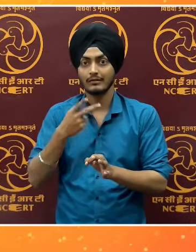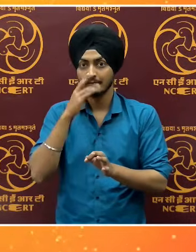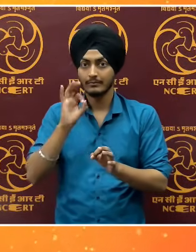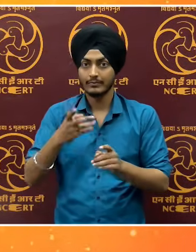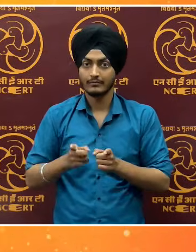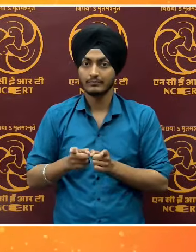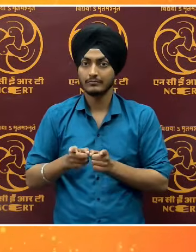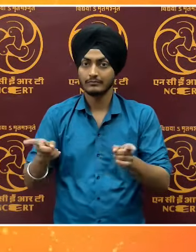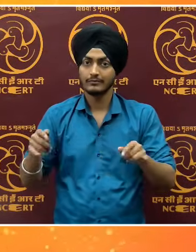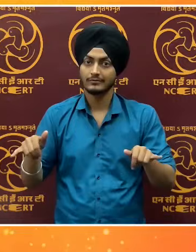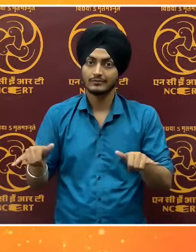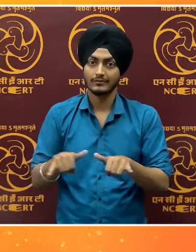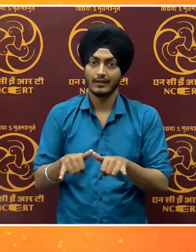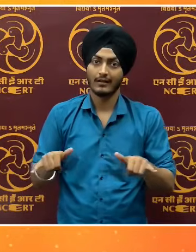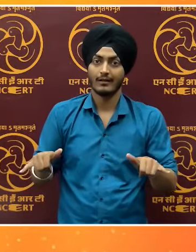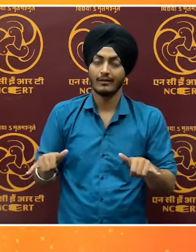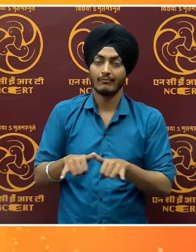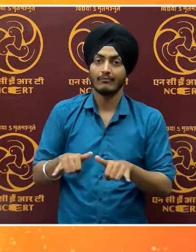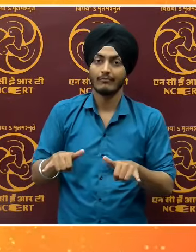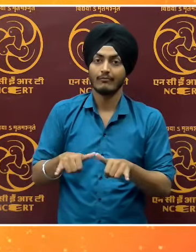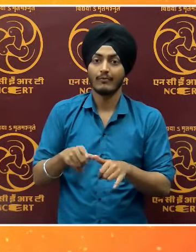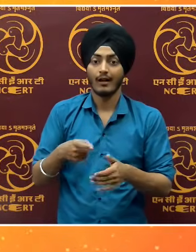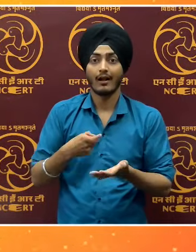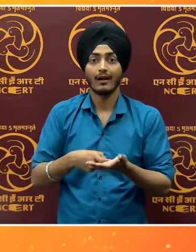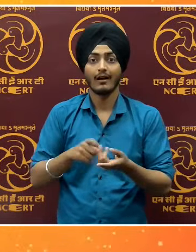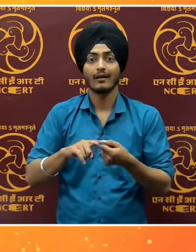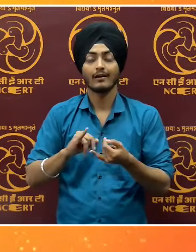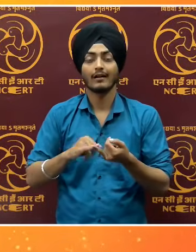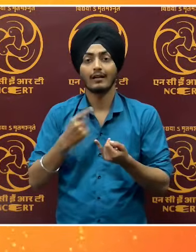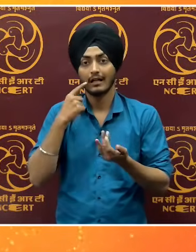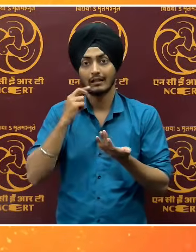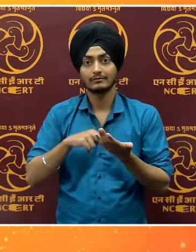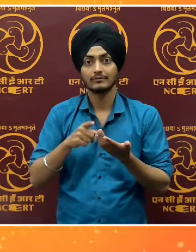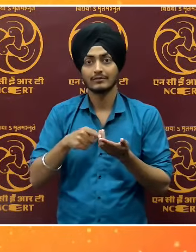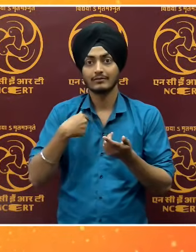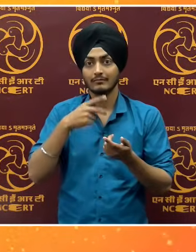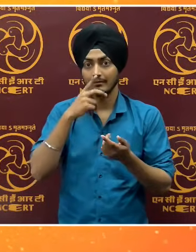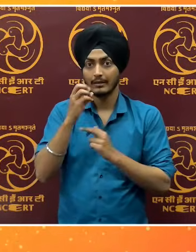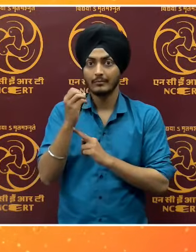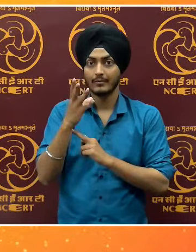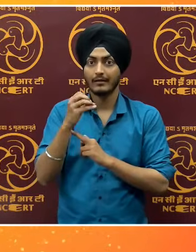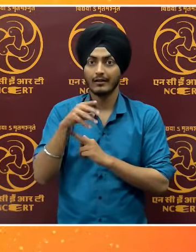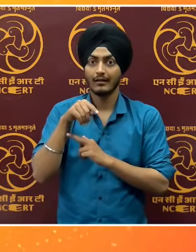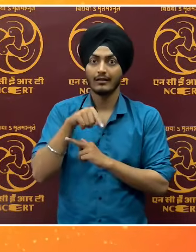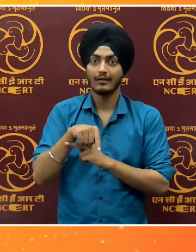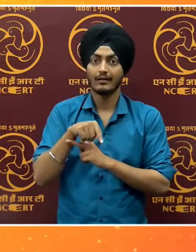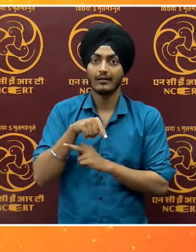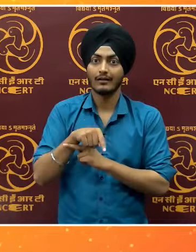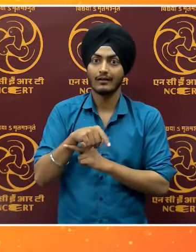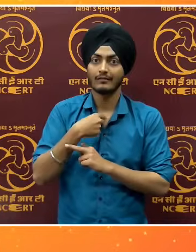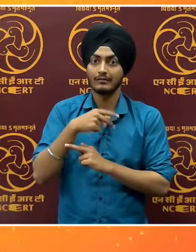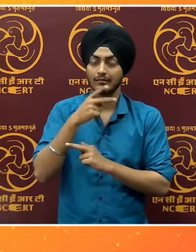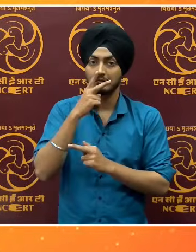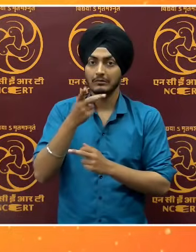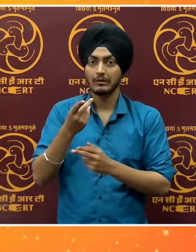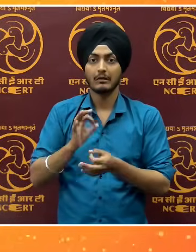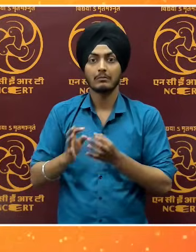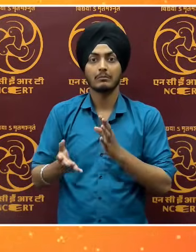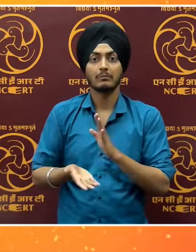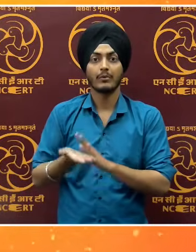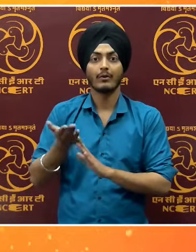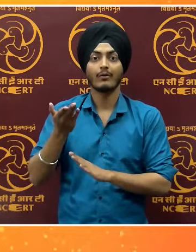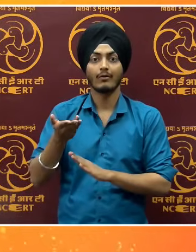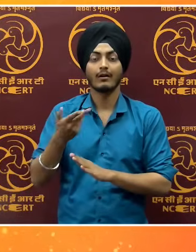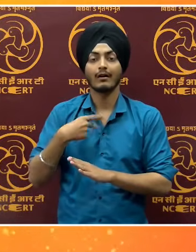current is flowing, the resistance used in that bulb, that is the filament resistance, is very high when